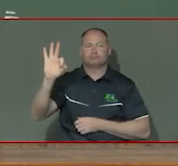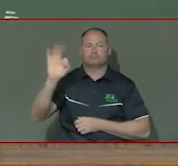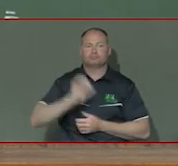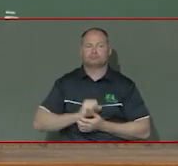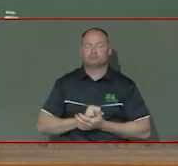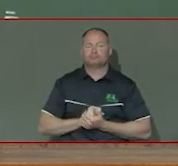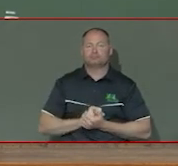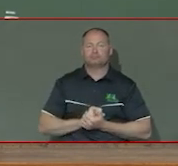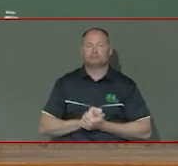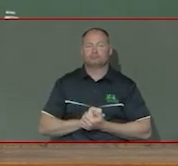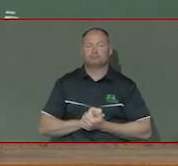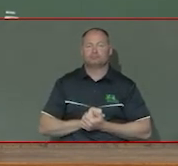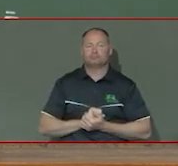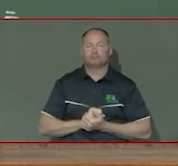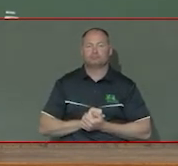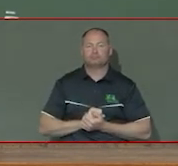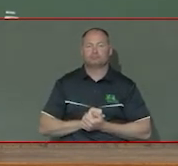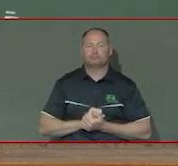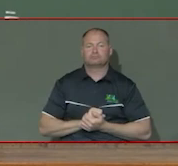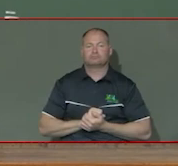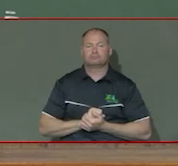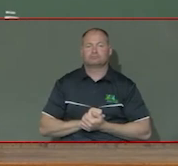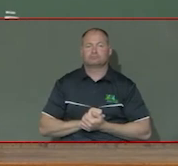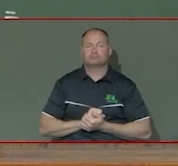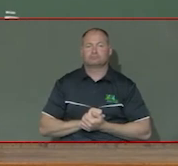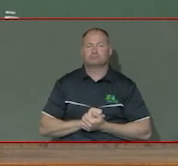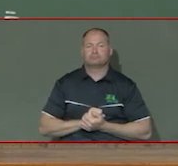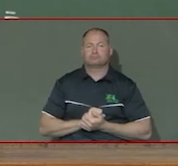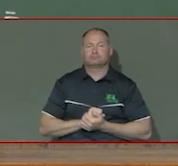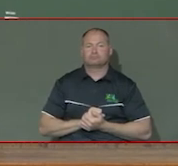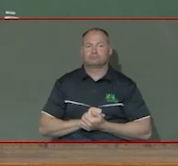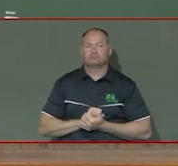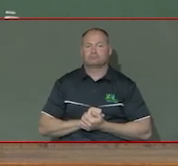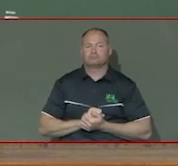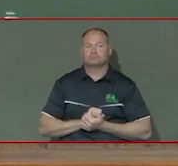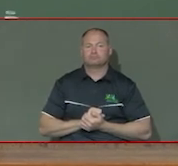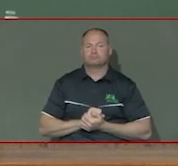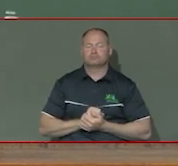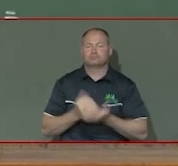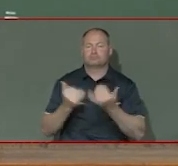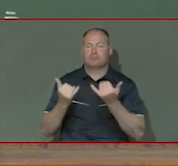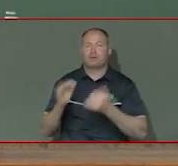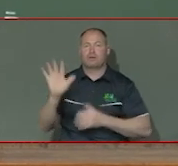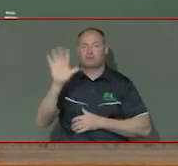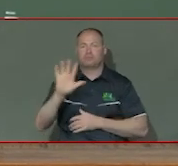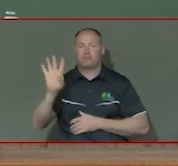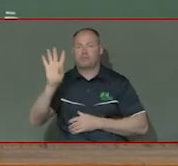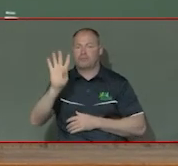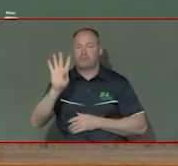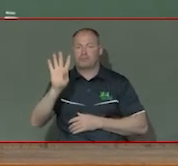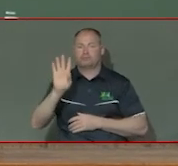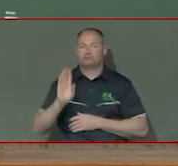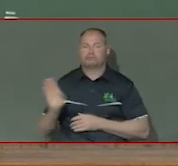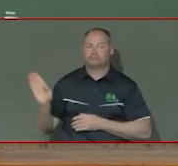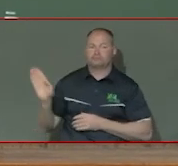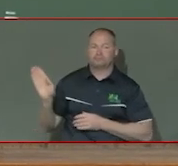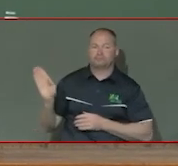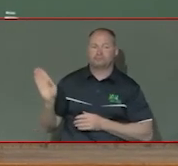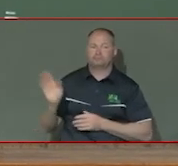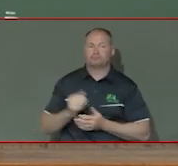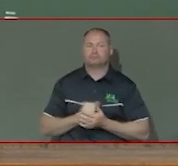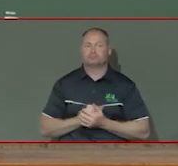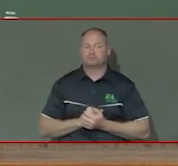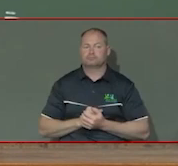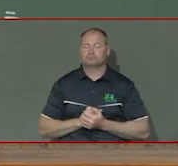look at 180 degrees plus theta as a reduction formula, and in the fourth quadrant we got 360 degrees minus theta